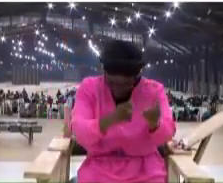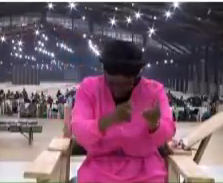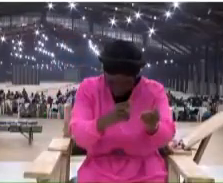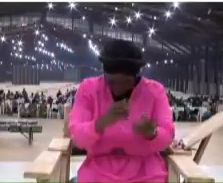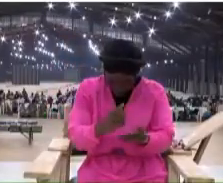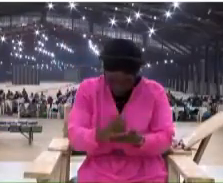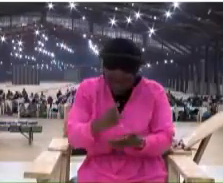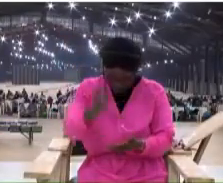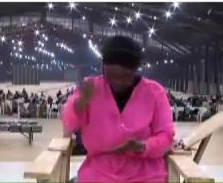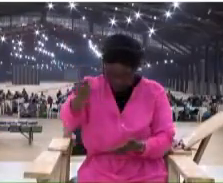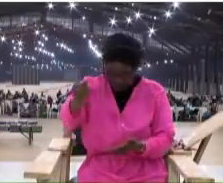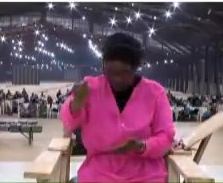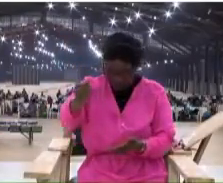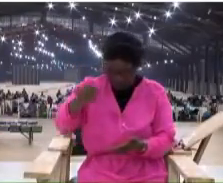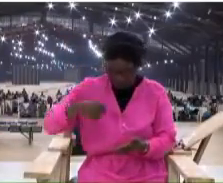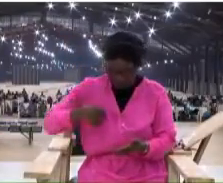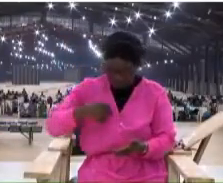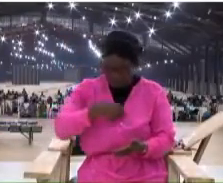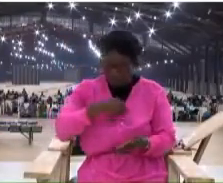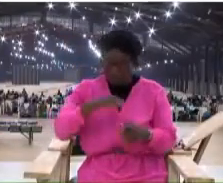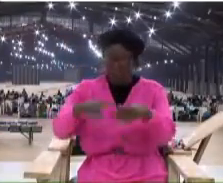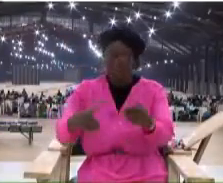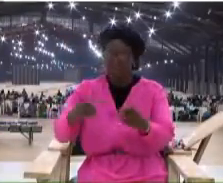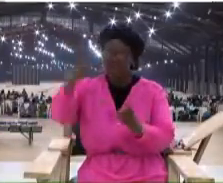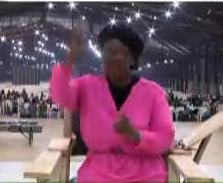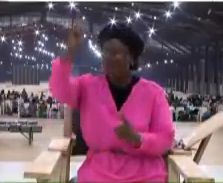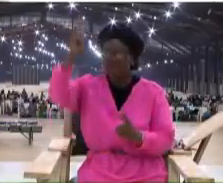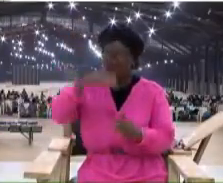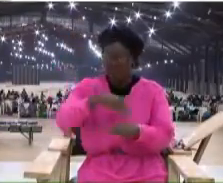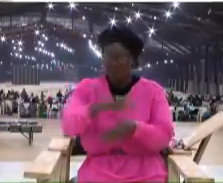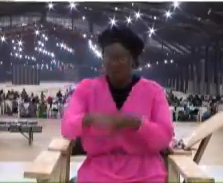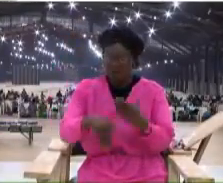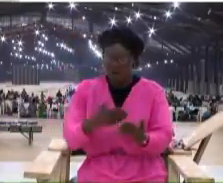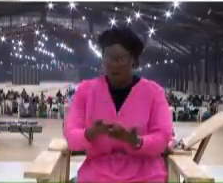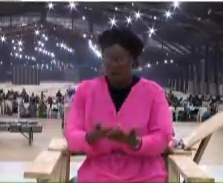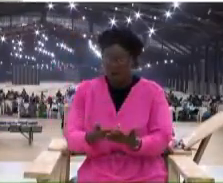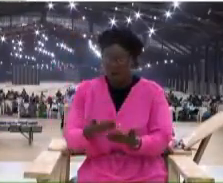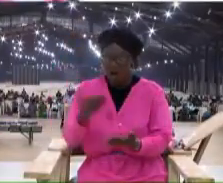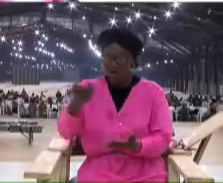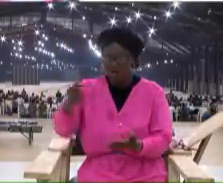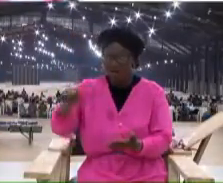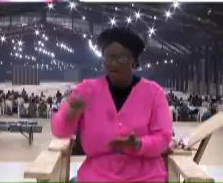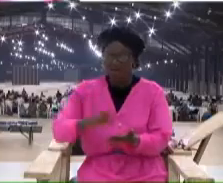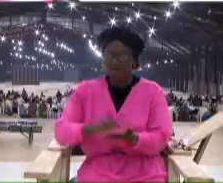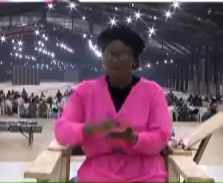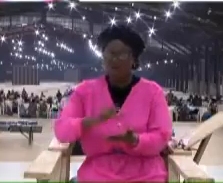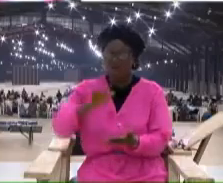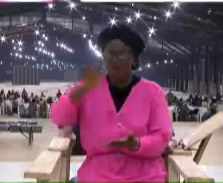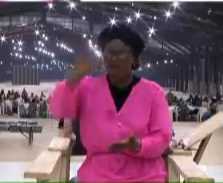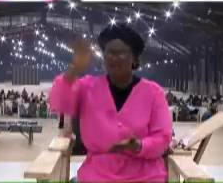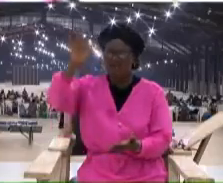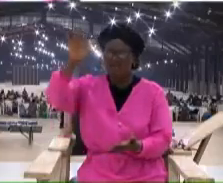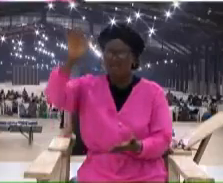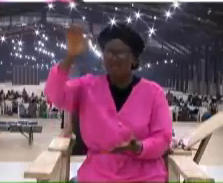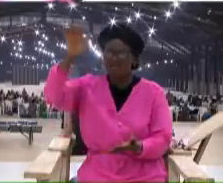honor, Jesus. We give you all the